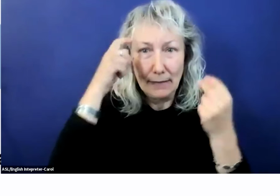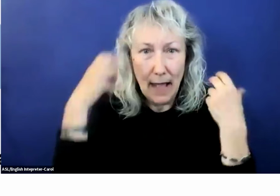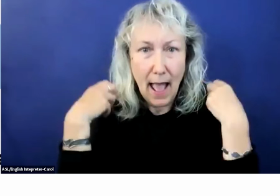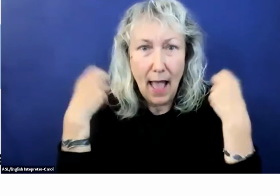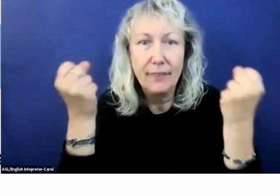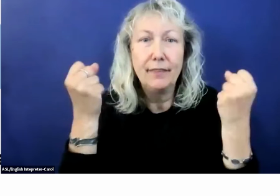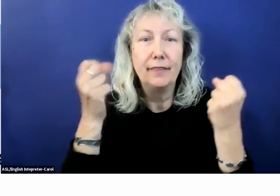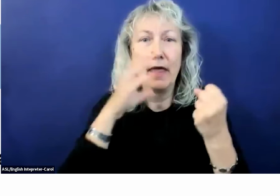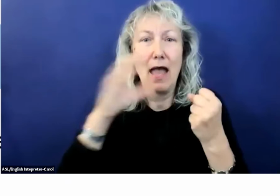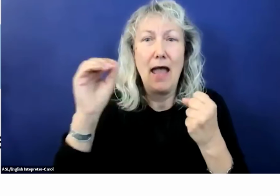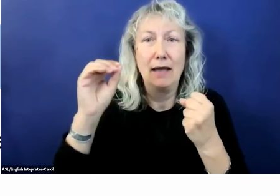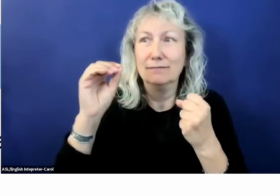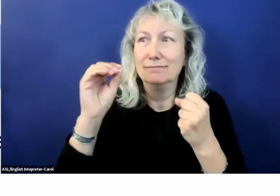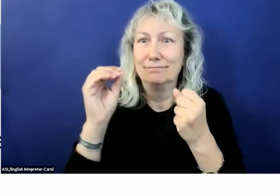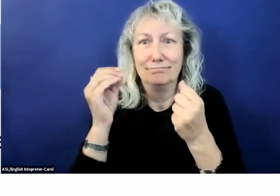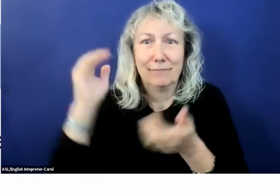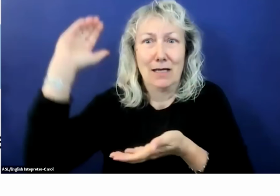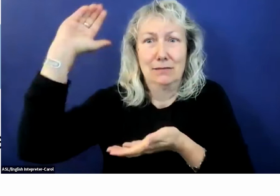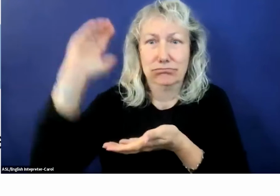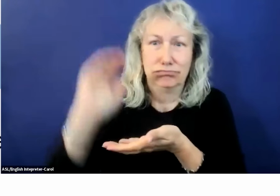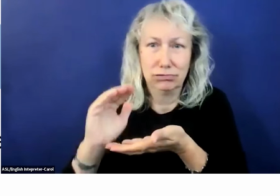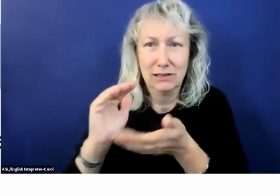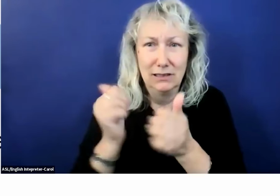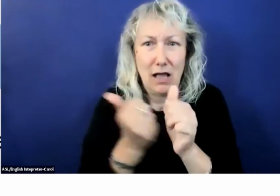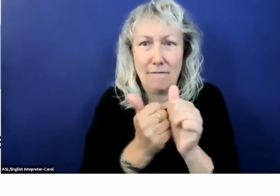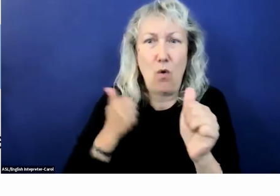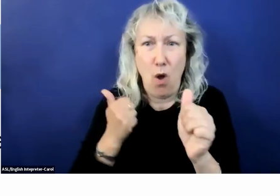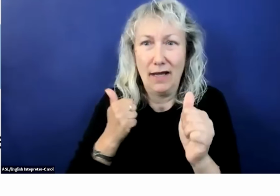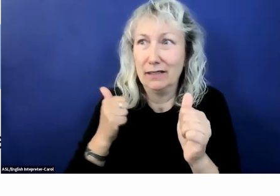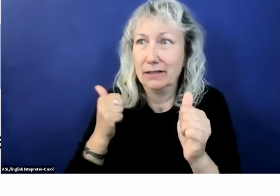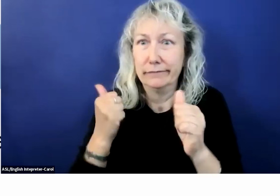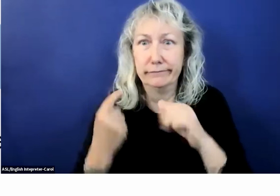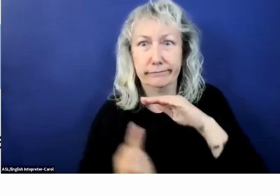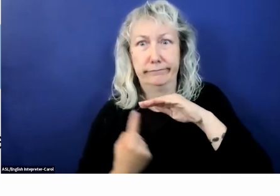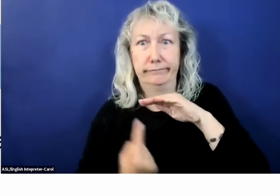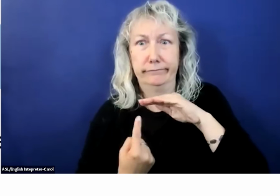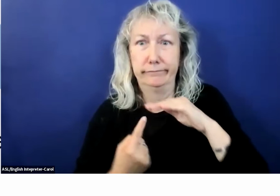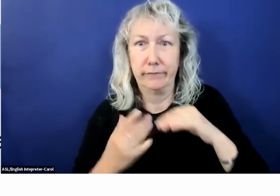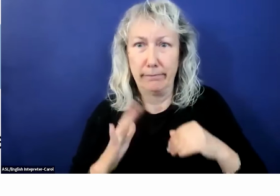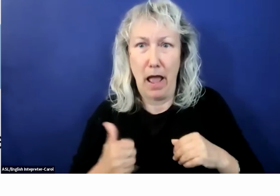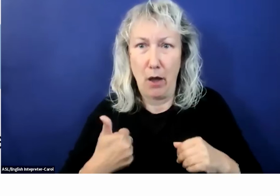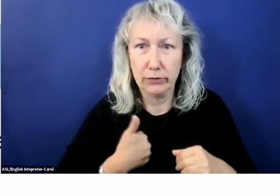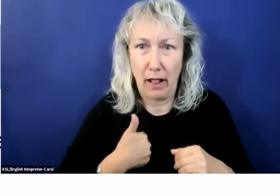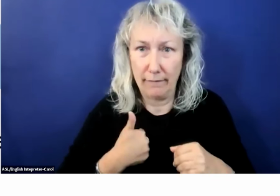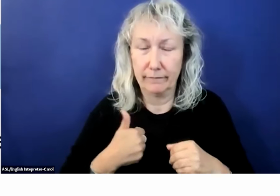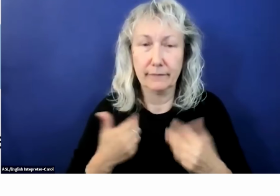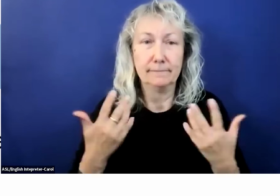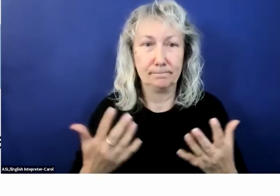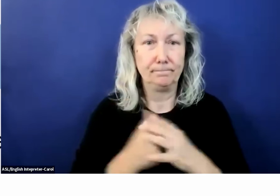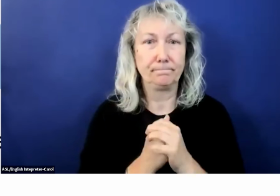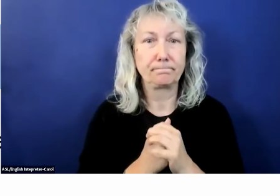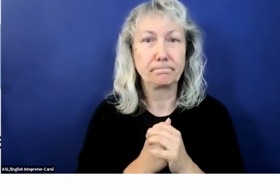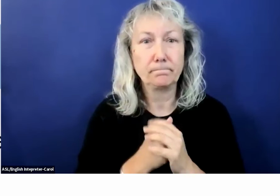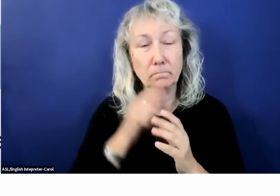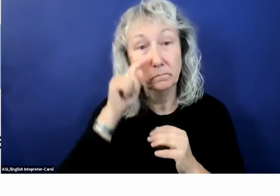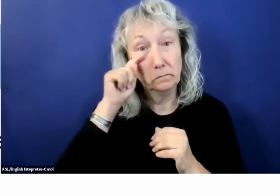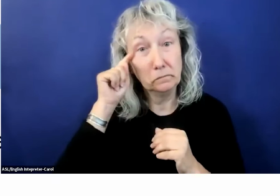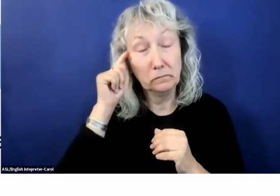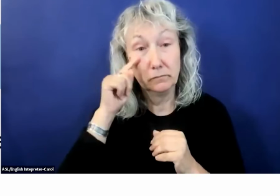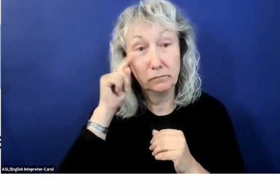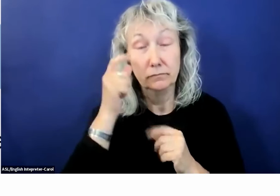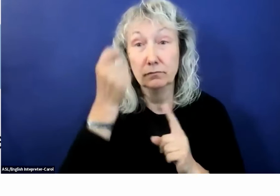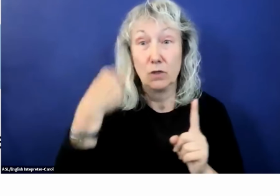Before we begin, let's go over some housekeeping items. To avoid disruptions and background noises, we have muted